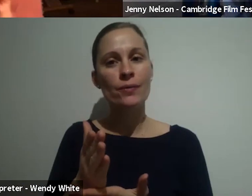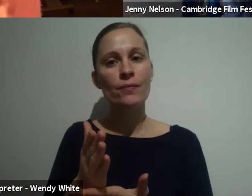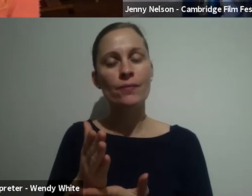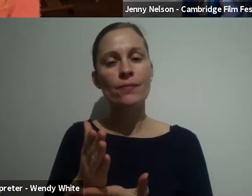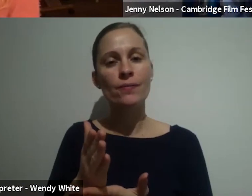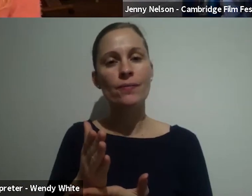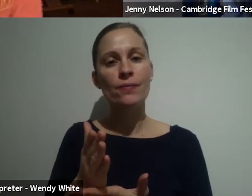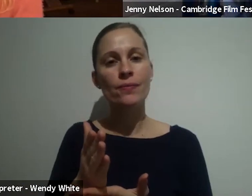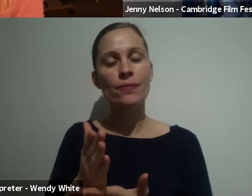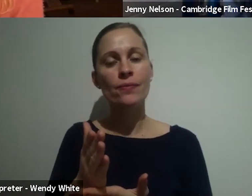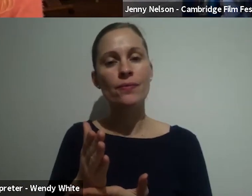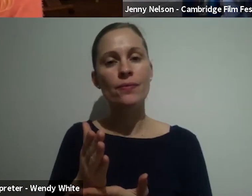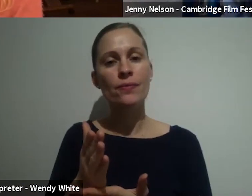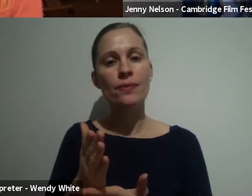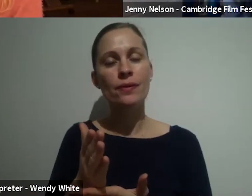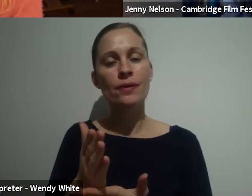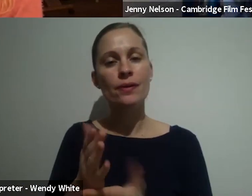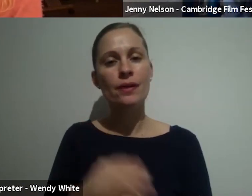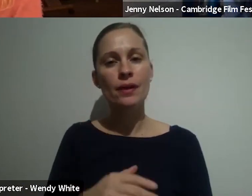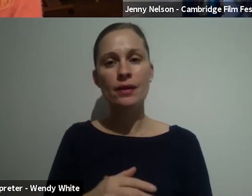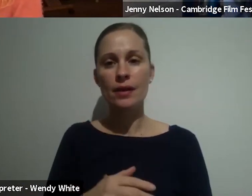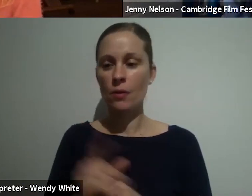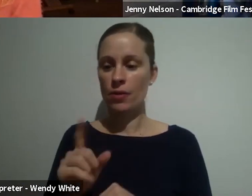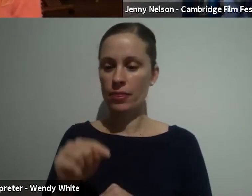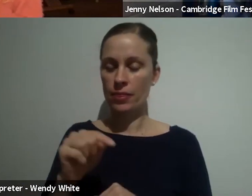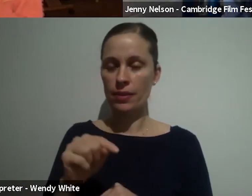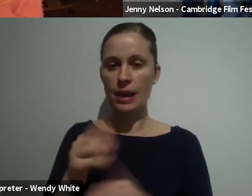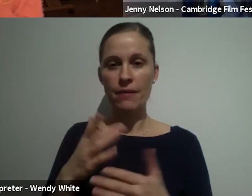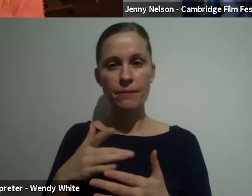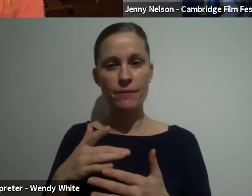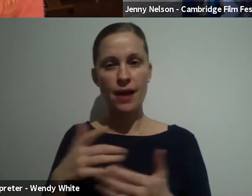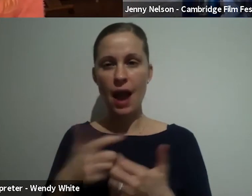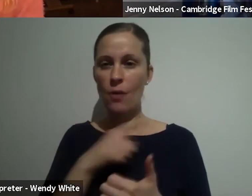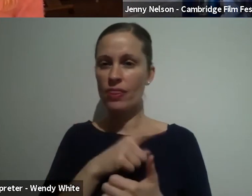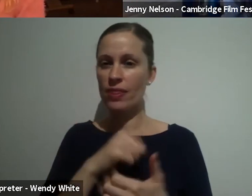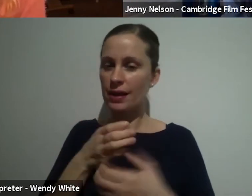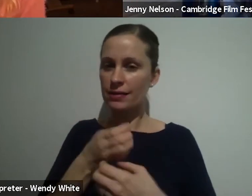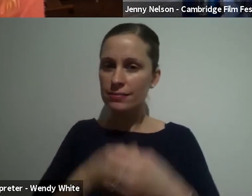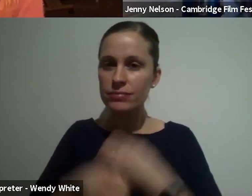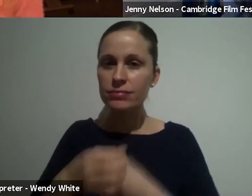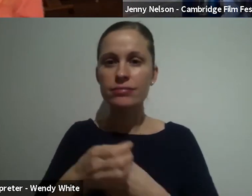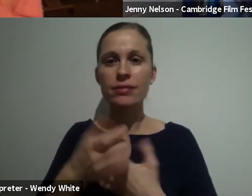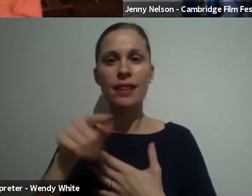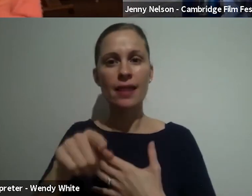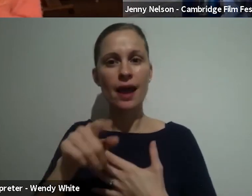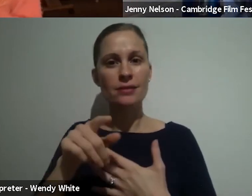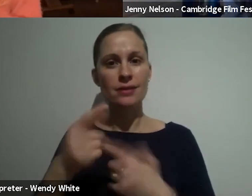how these contradictions in society while we were growing up about, well, not talking about our sexuality